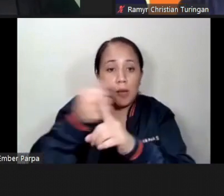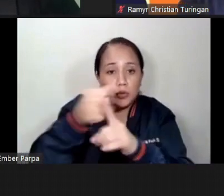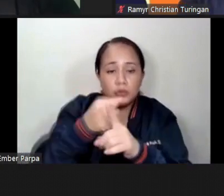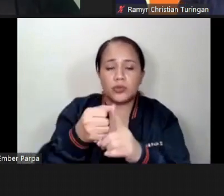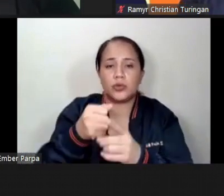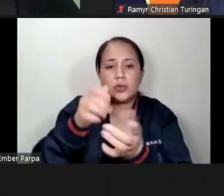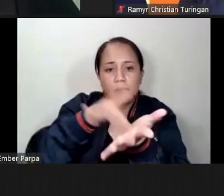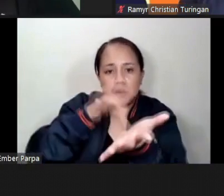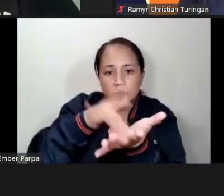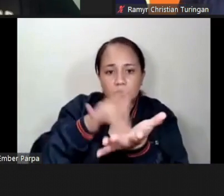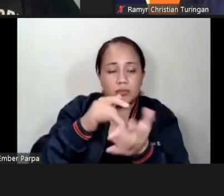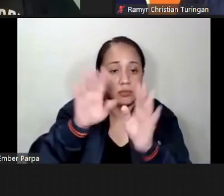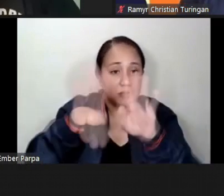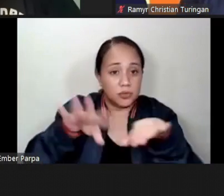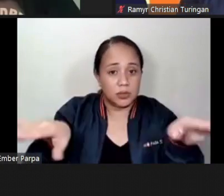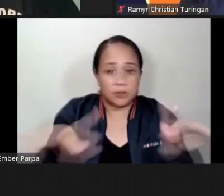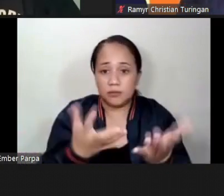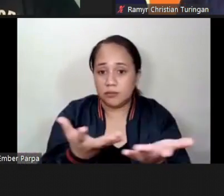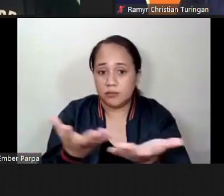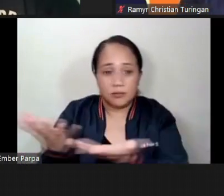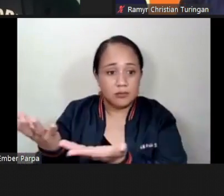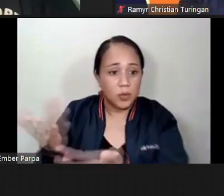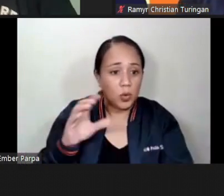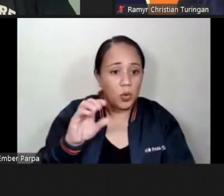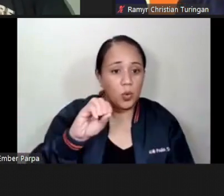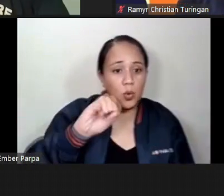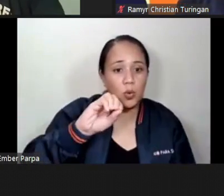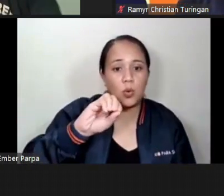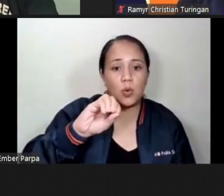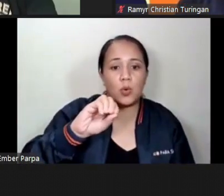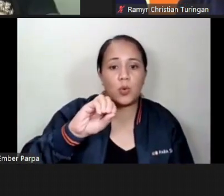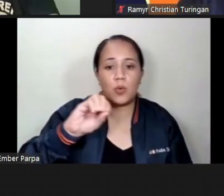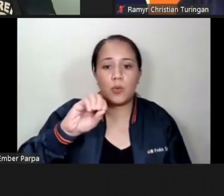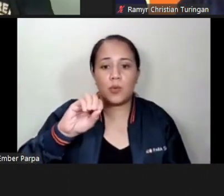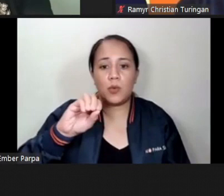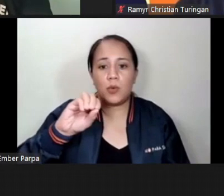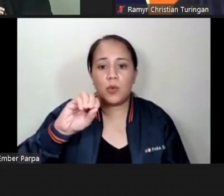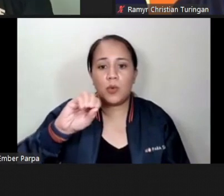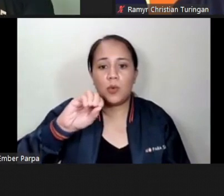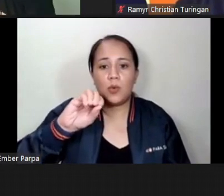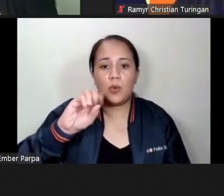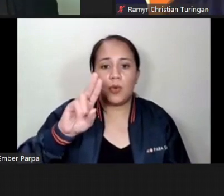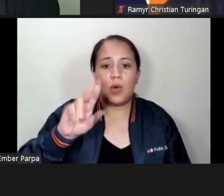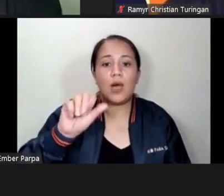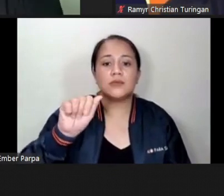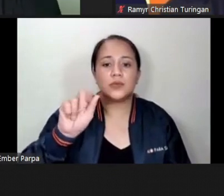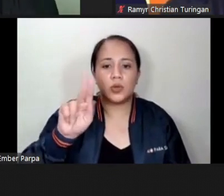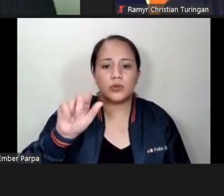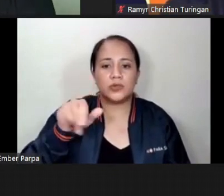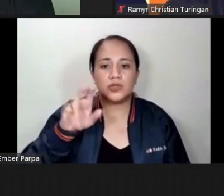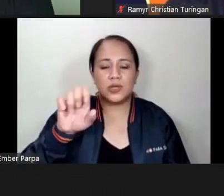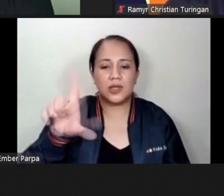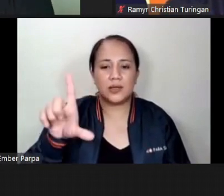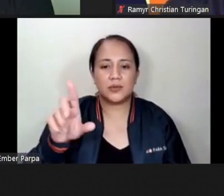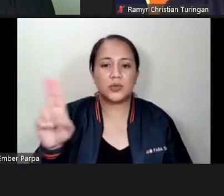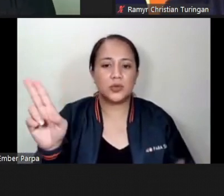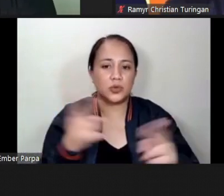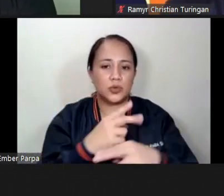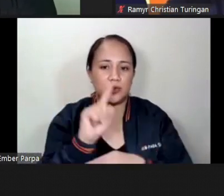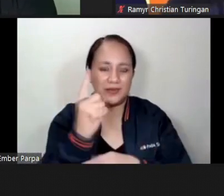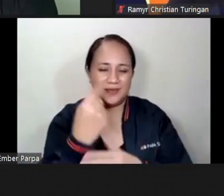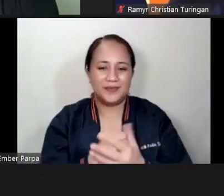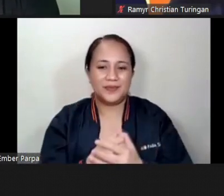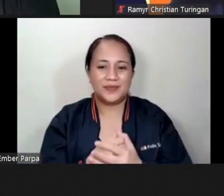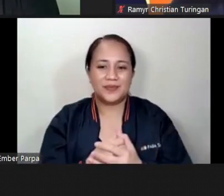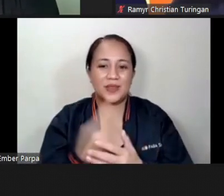children? I'd like to start with Ojel. Ang sagot ko po is very short.